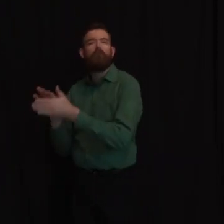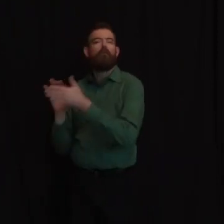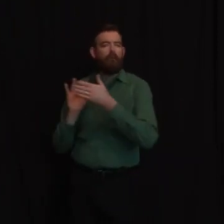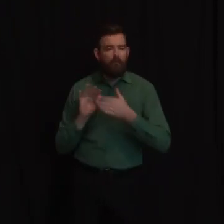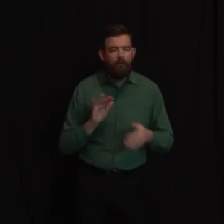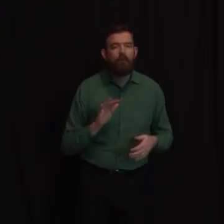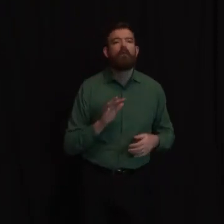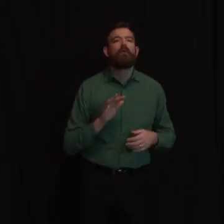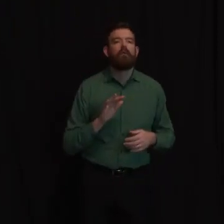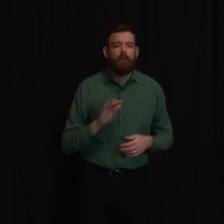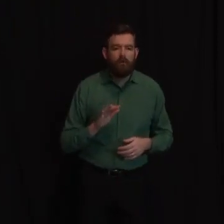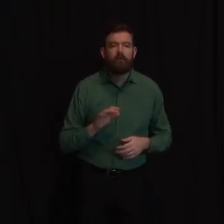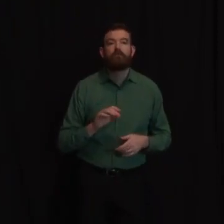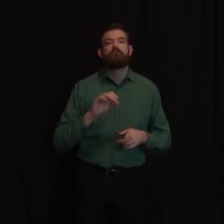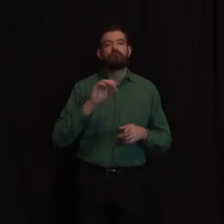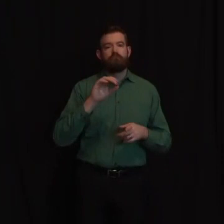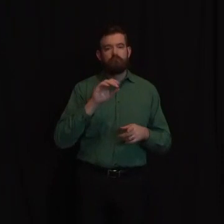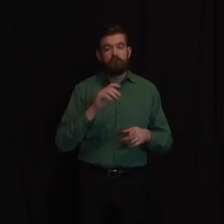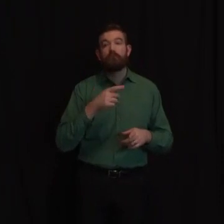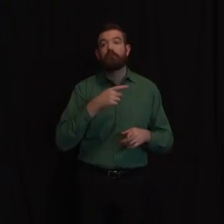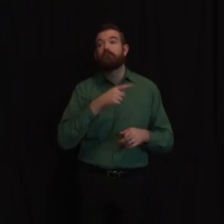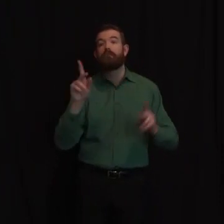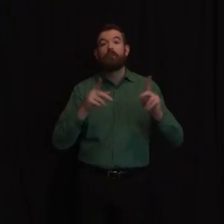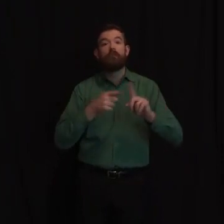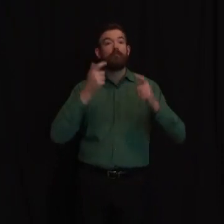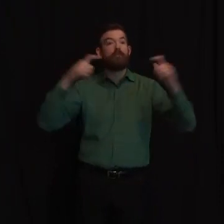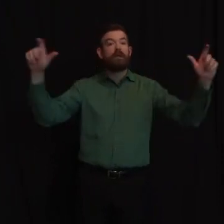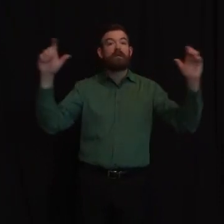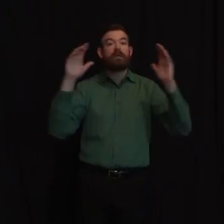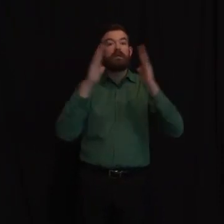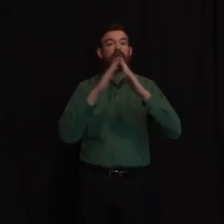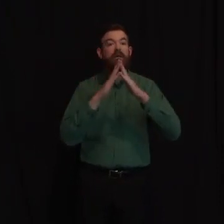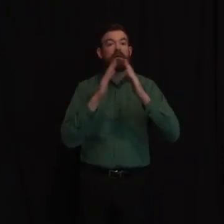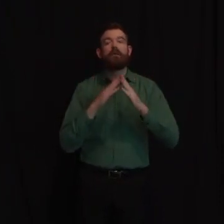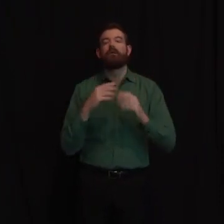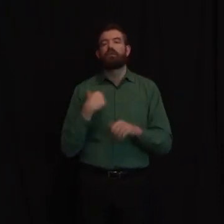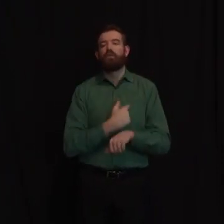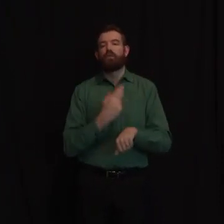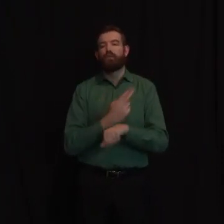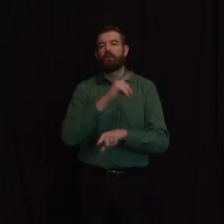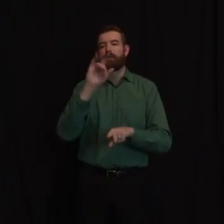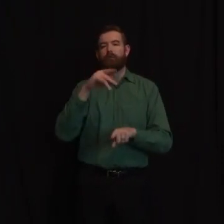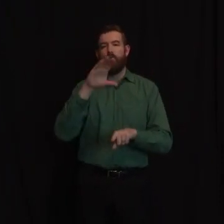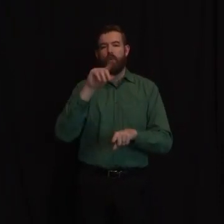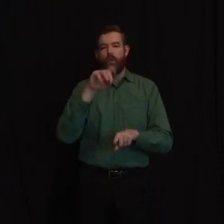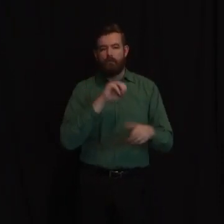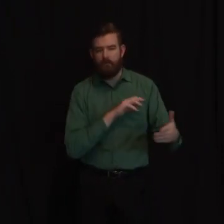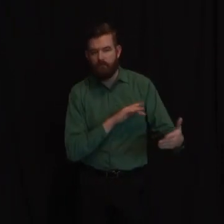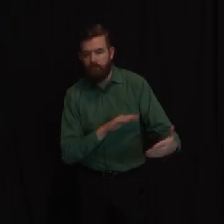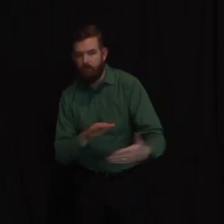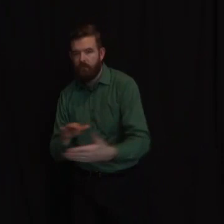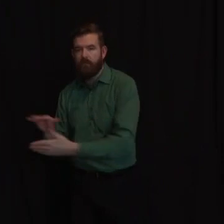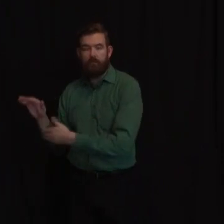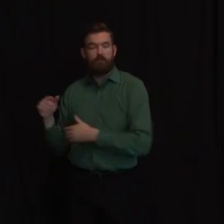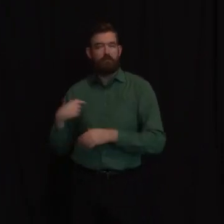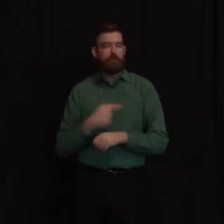by zip code. I don't have that with me, but it's certainly information that we need.